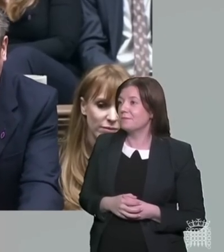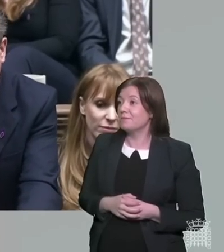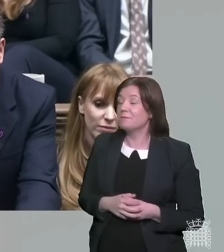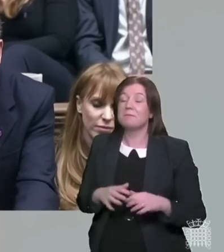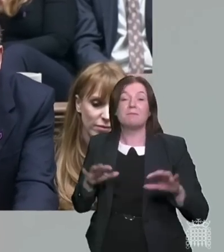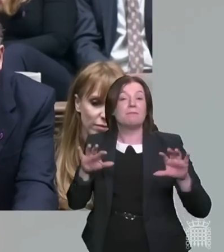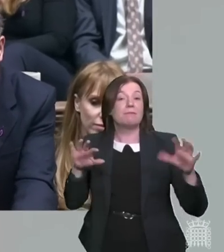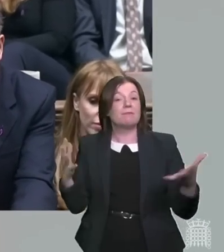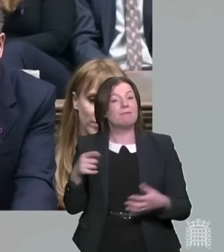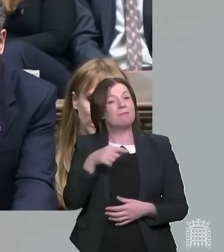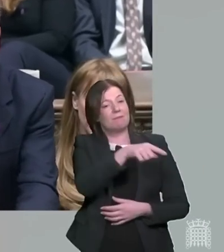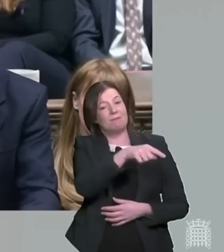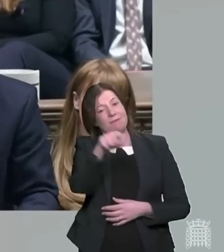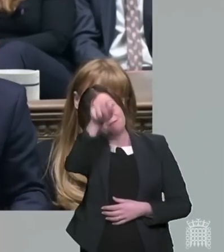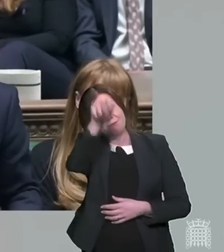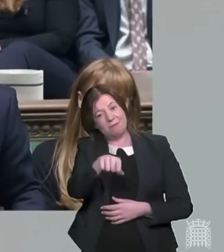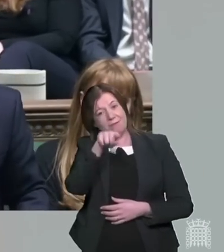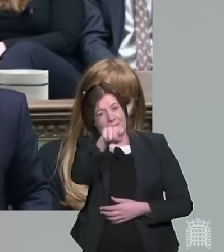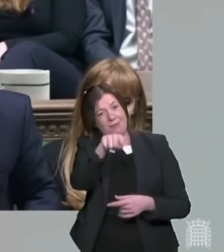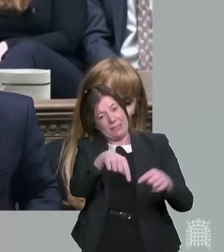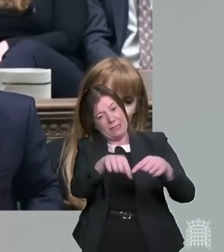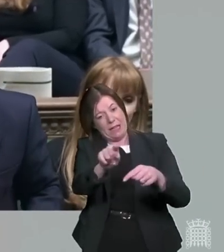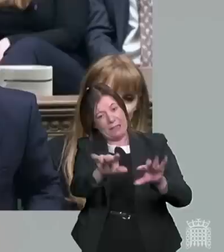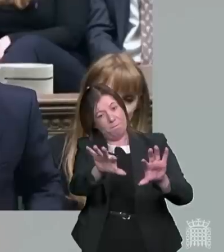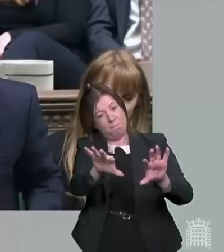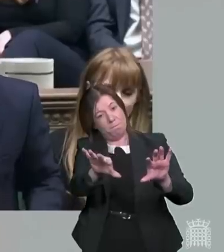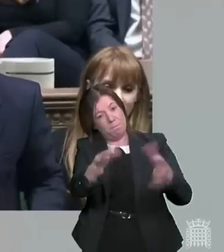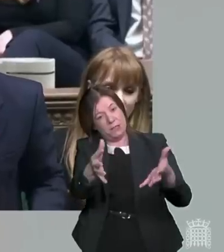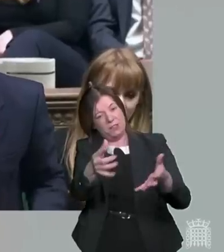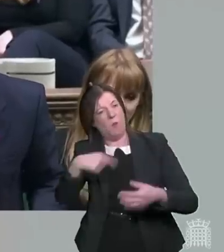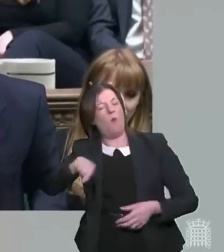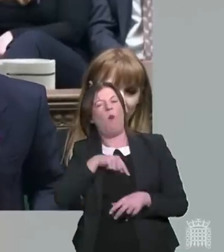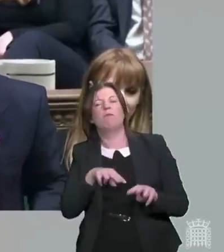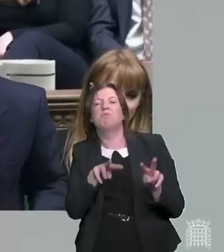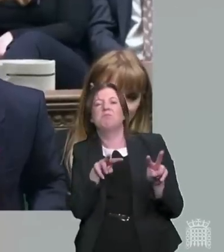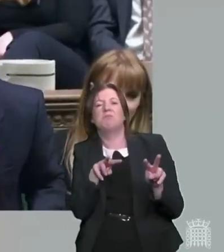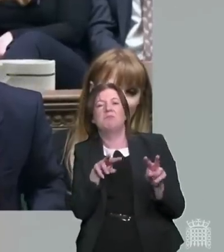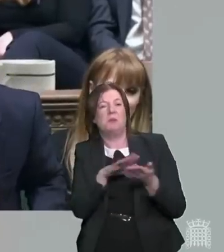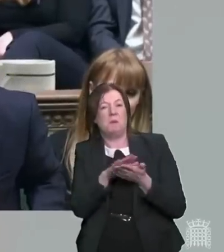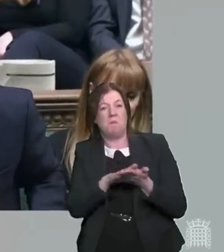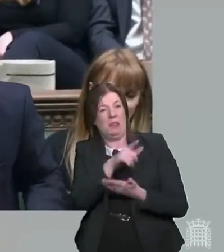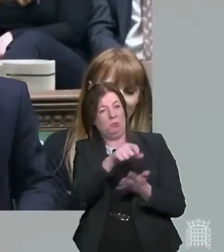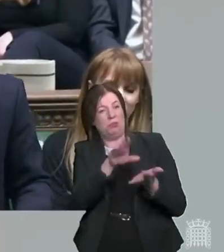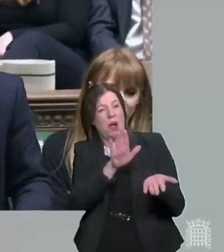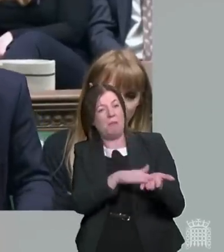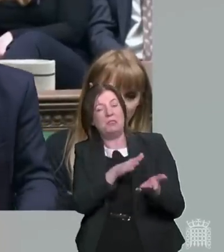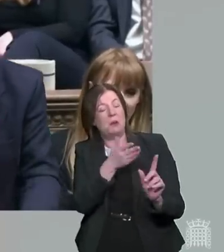his failure to sack him when the whole country can see what's going on shows how hopelessly weak he is.